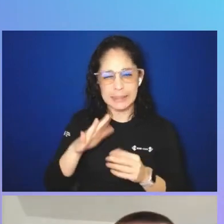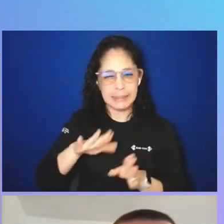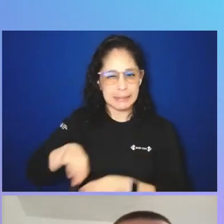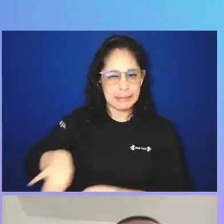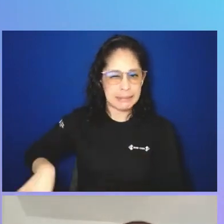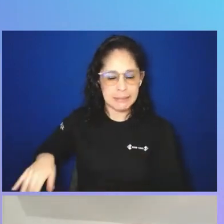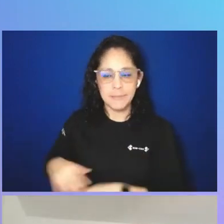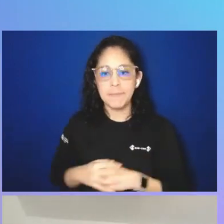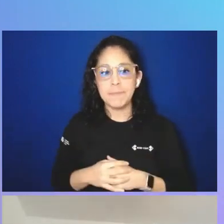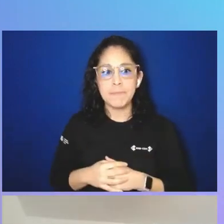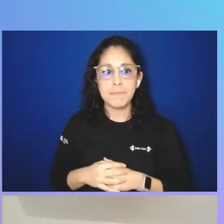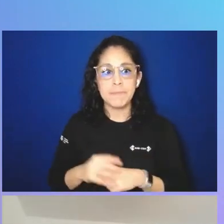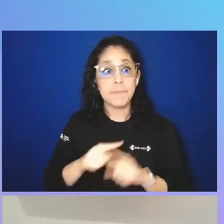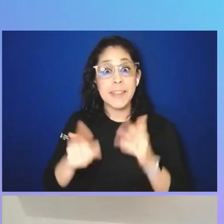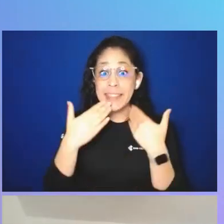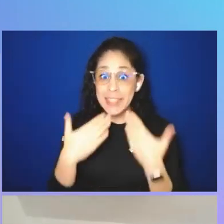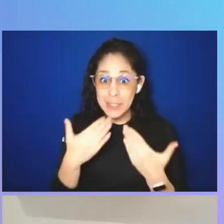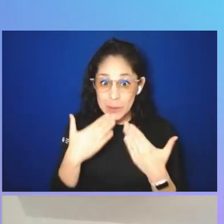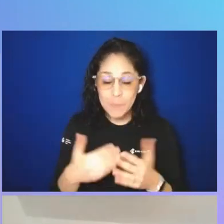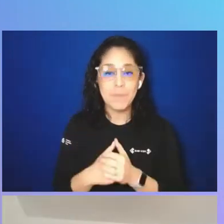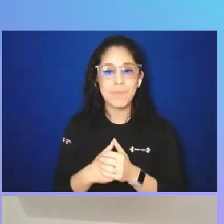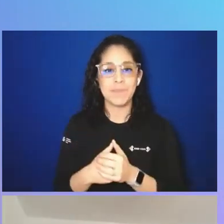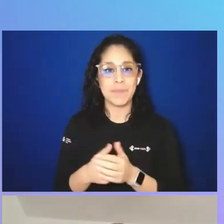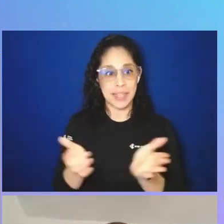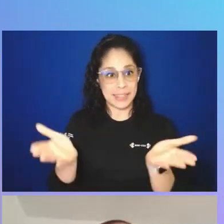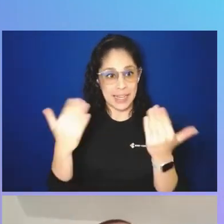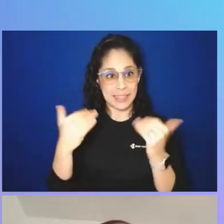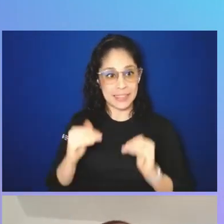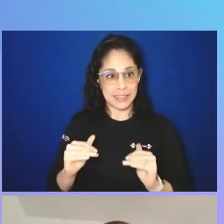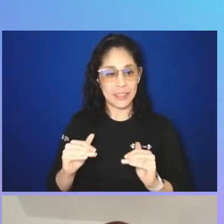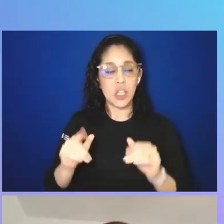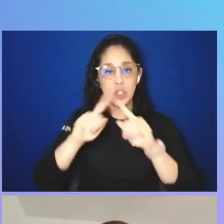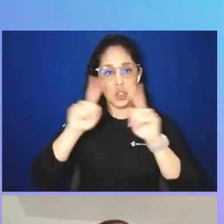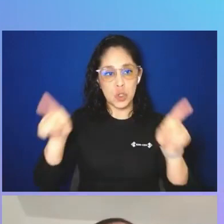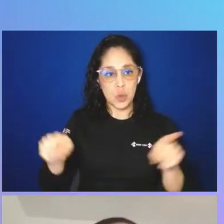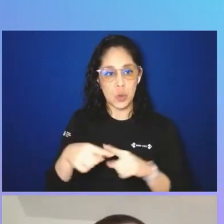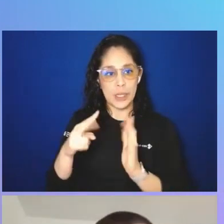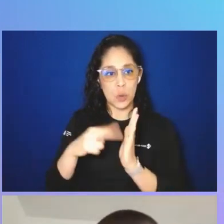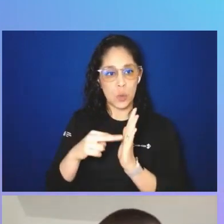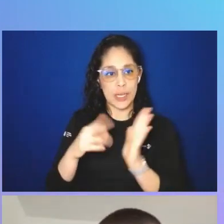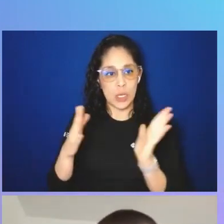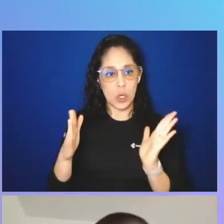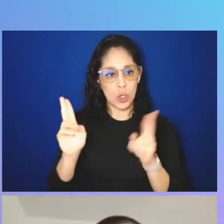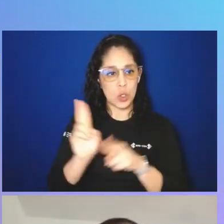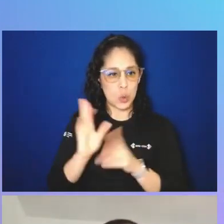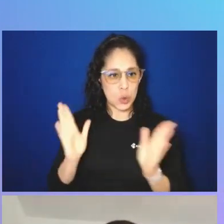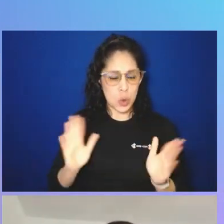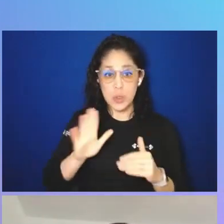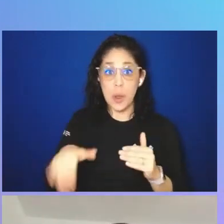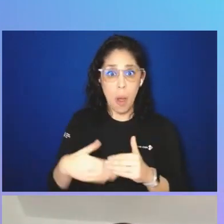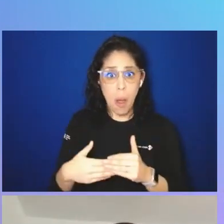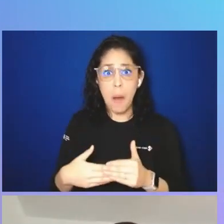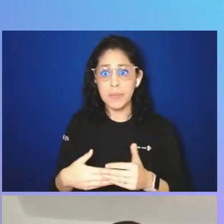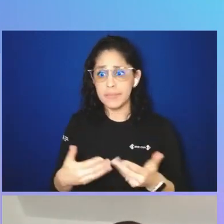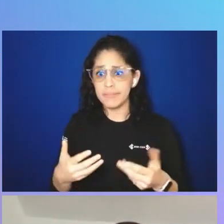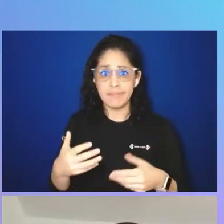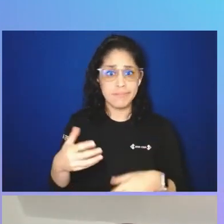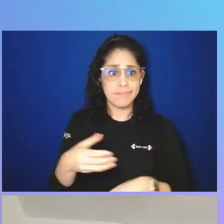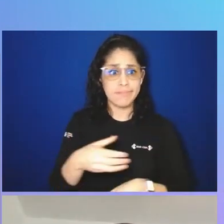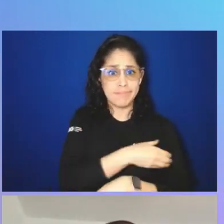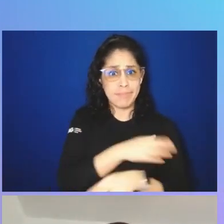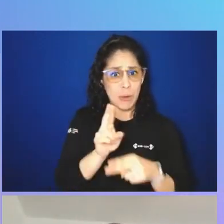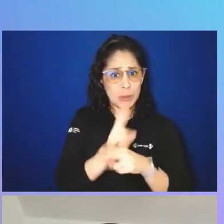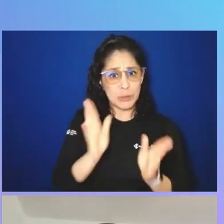Anyway, thank you. Next one, screen reader users are not all power users,